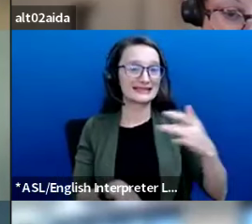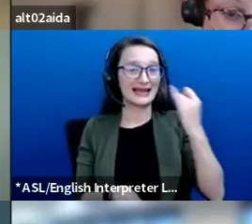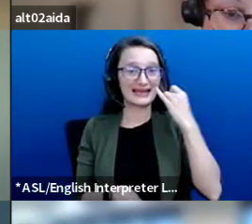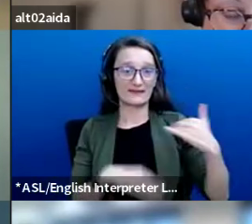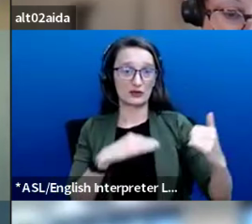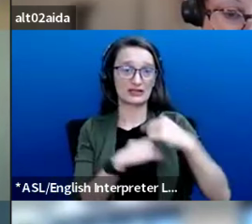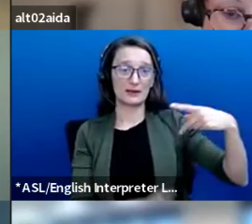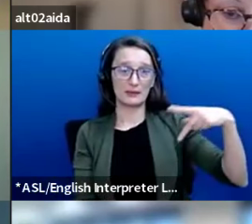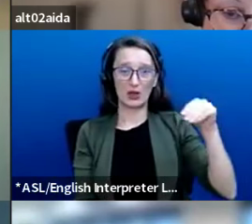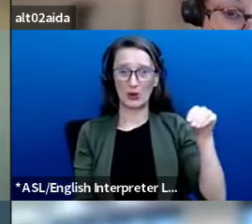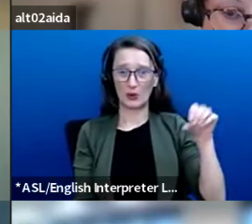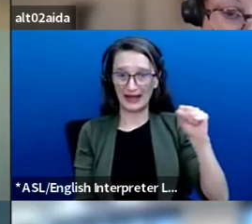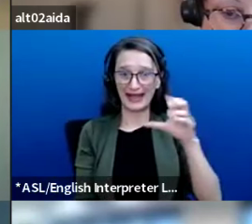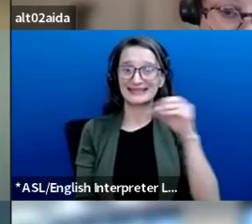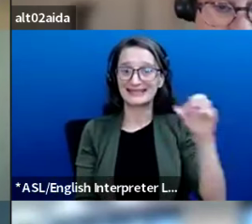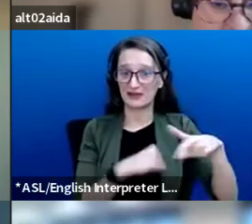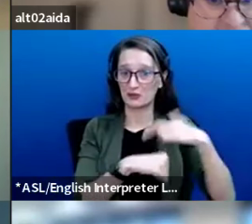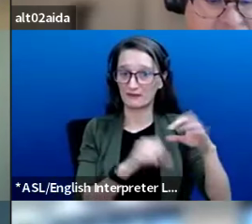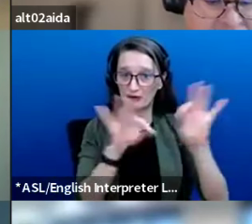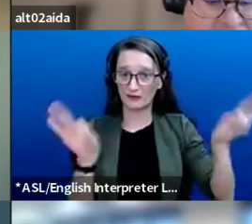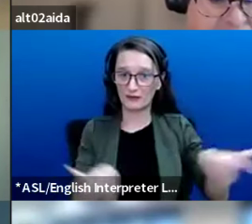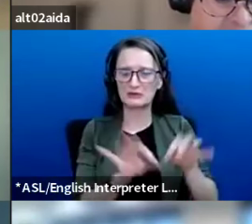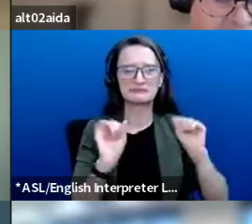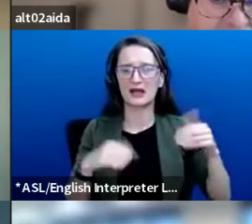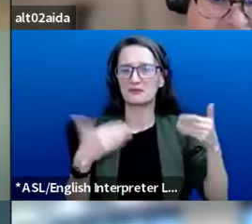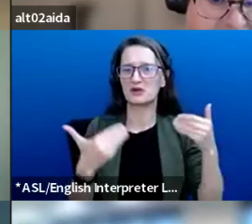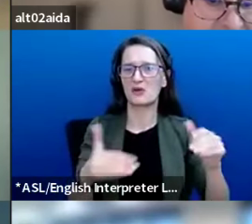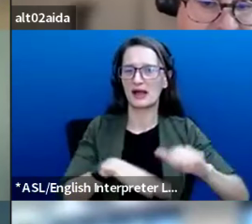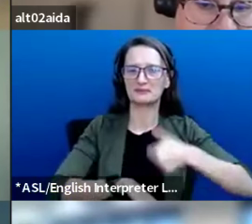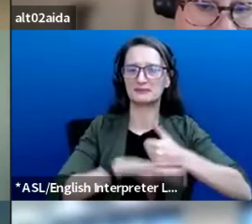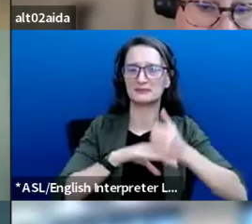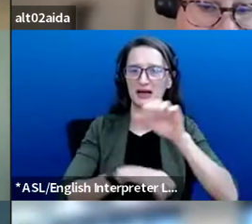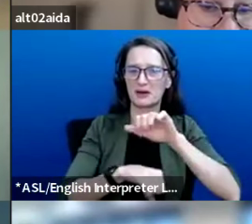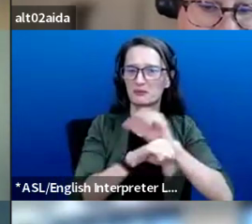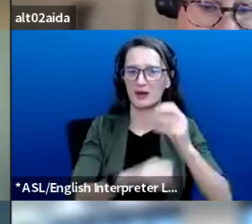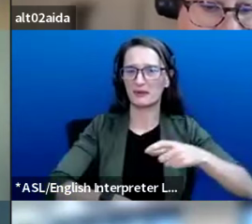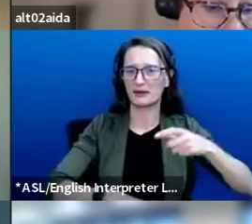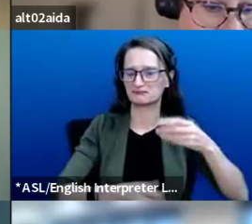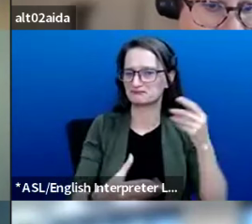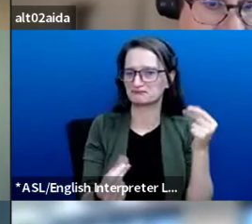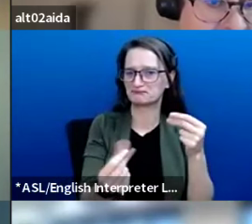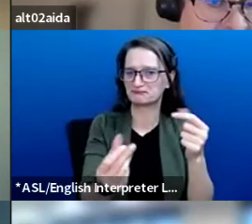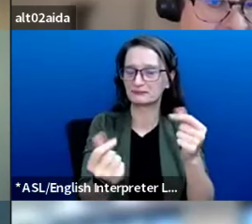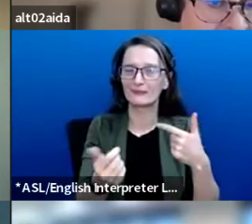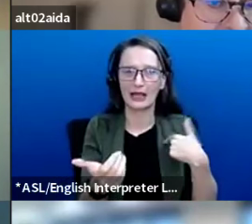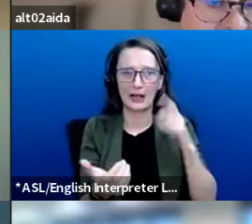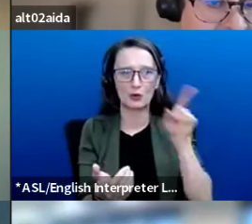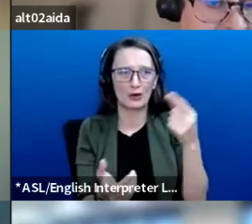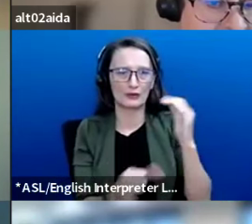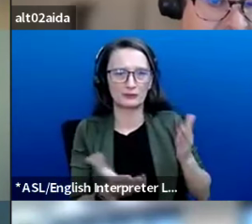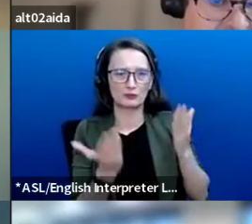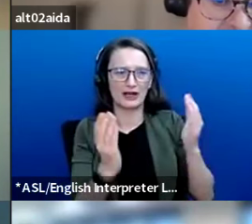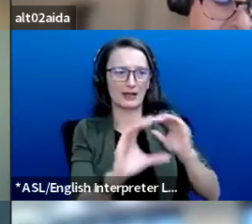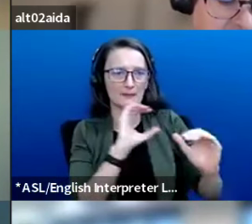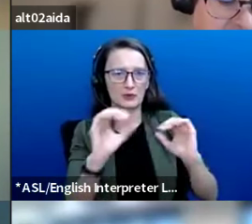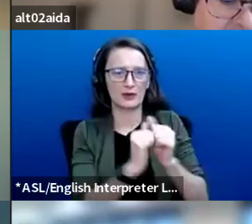service and the referral form, we're able to get them scheduled pretty timely. And then I would just communicate with the service coordinator, the date and